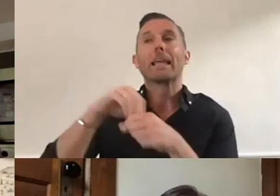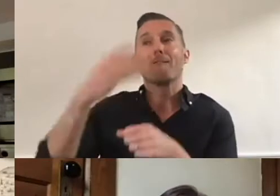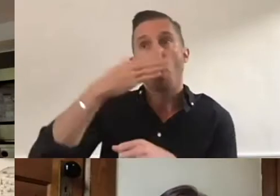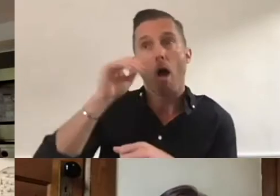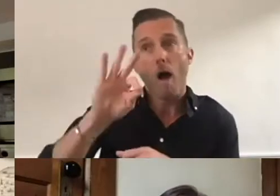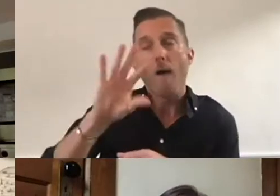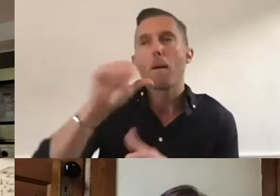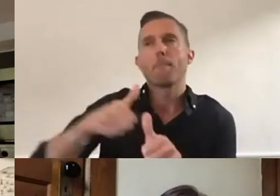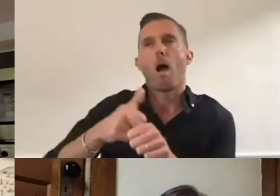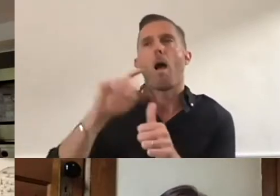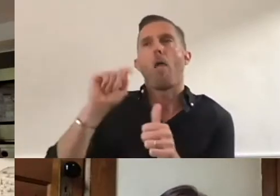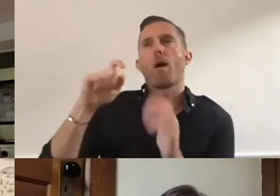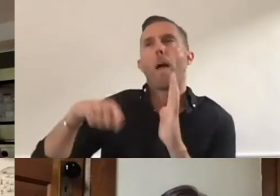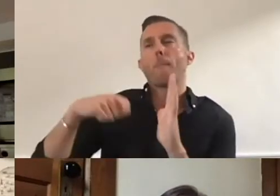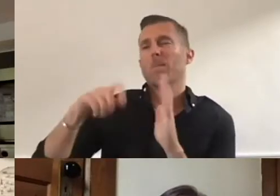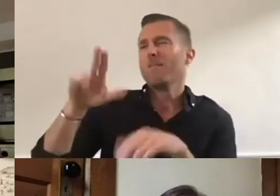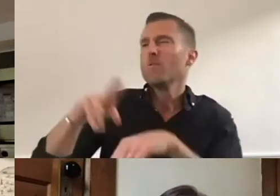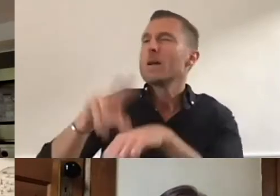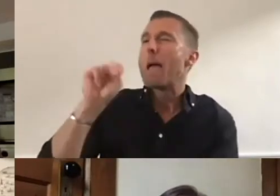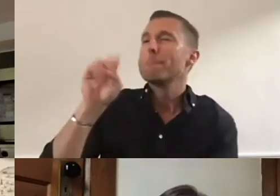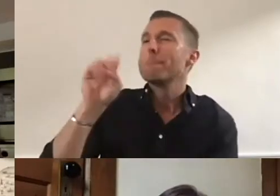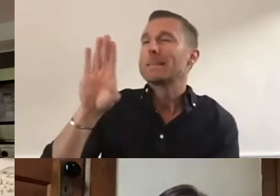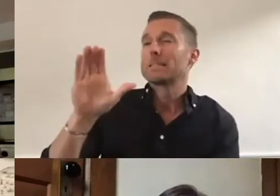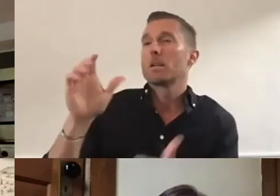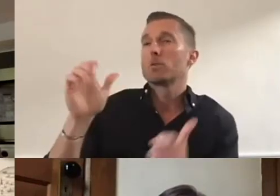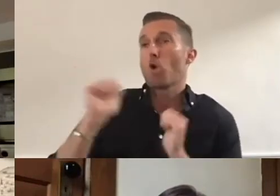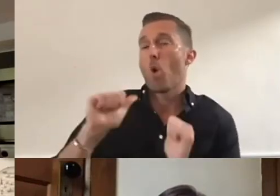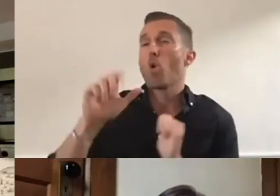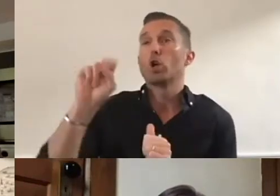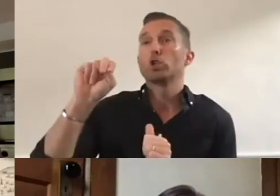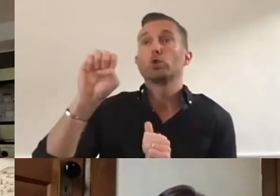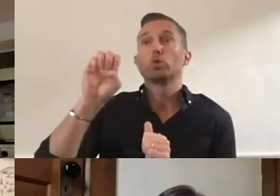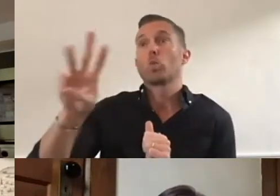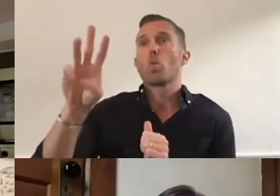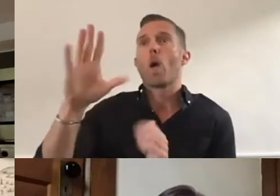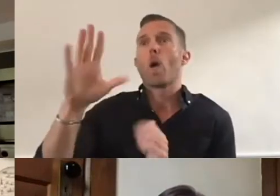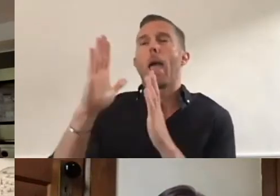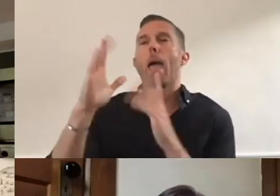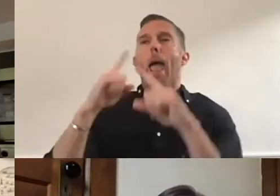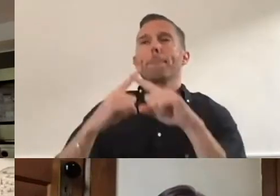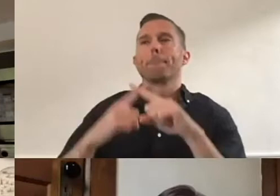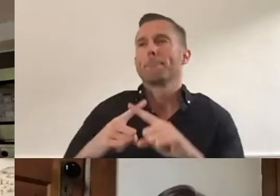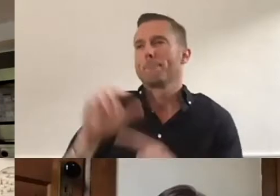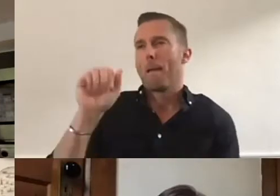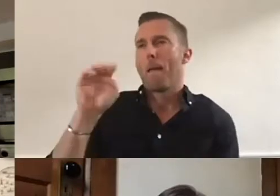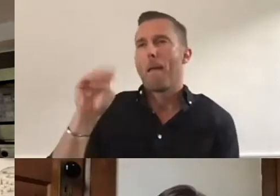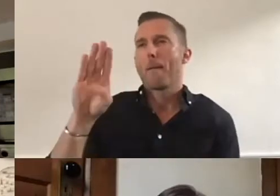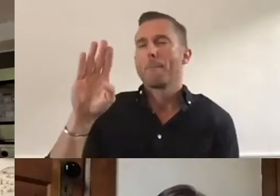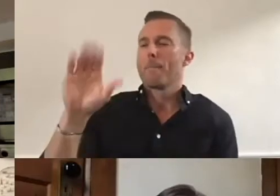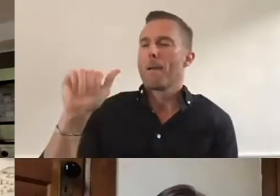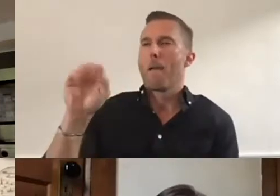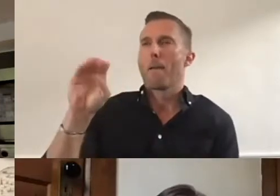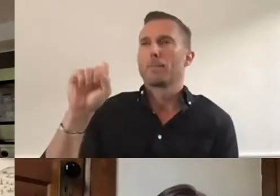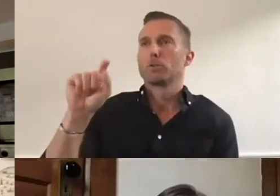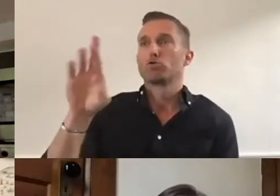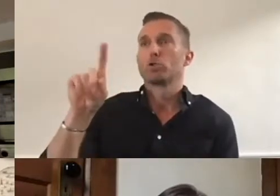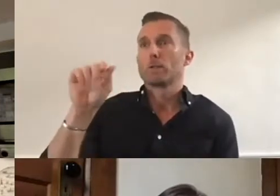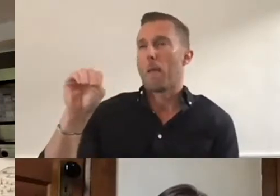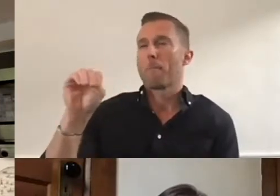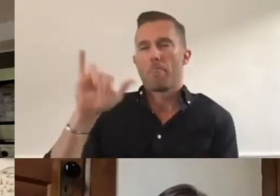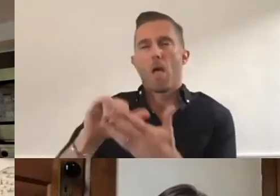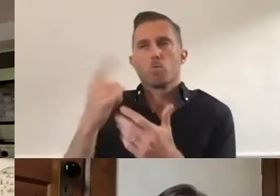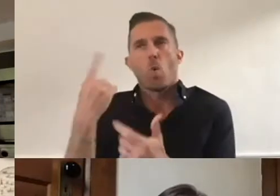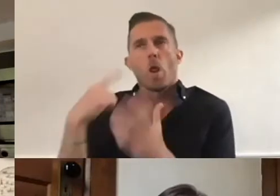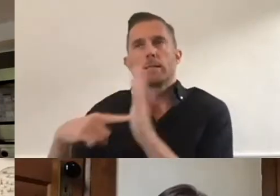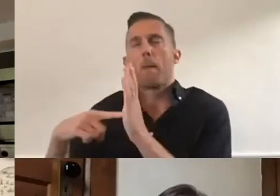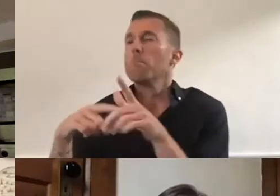Certainly the NBC drama New Amsterdam has been a shining star for disability representation. Are there